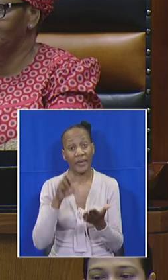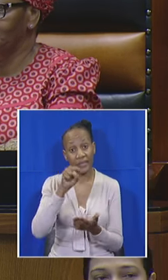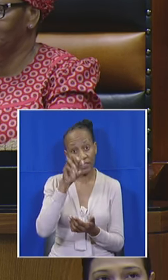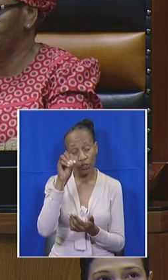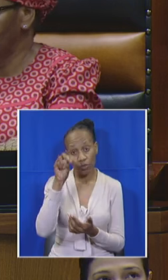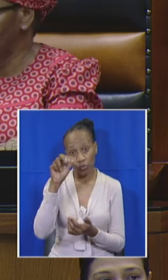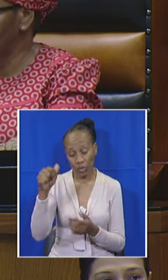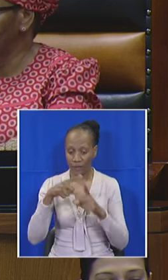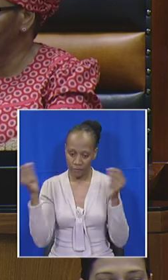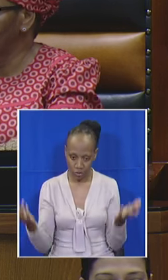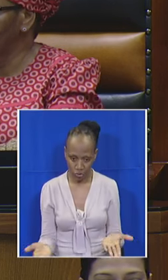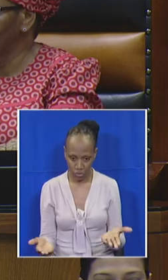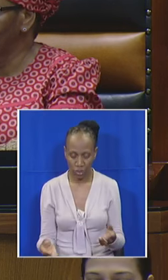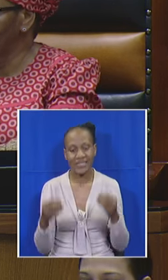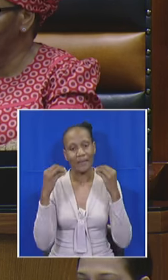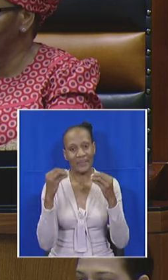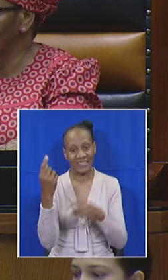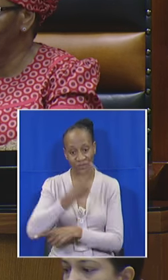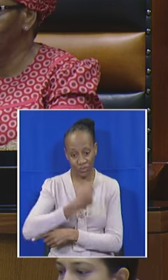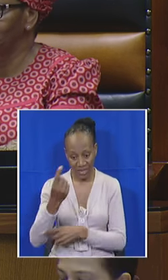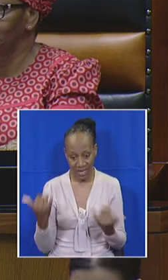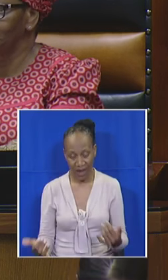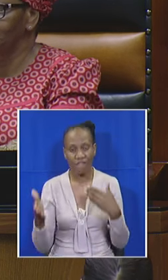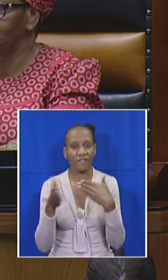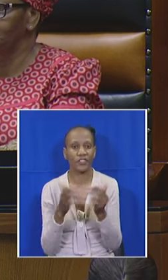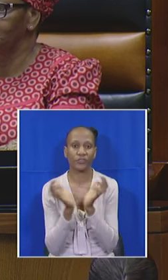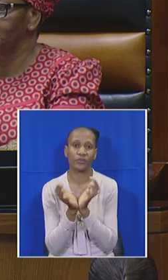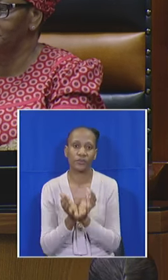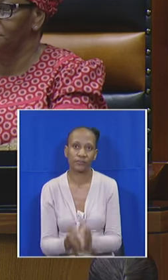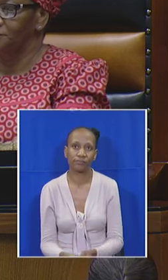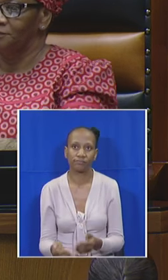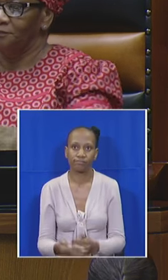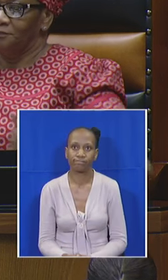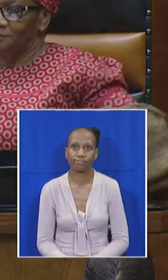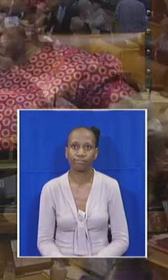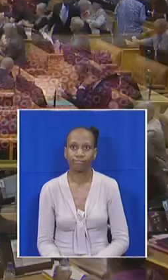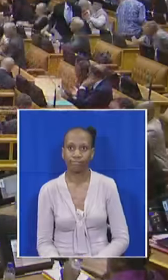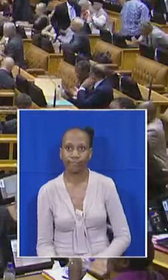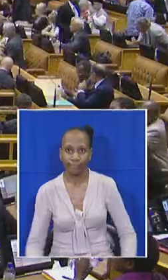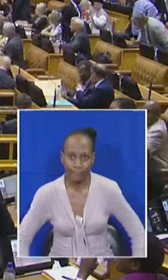Nation Address and business for the day. The joint sitting is adjourned.